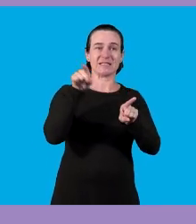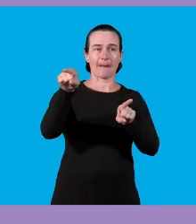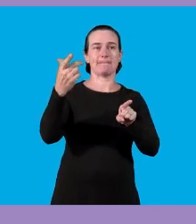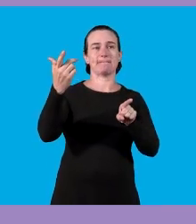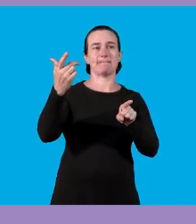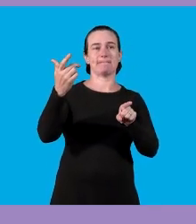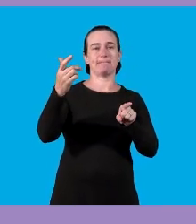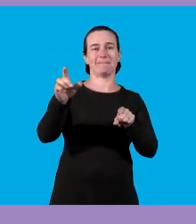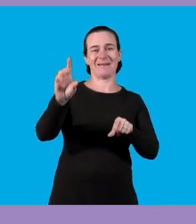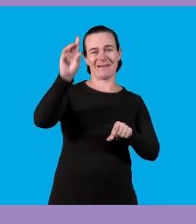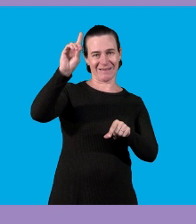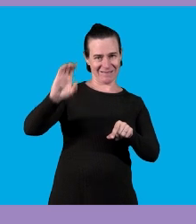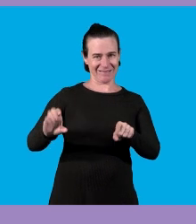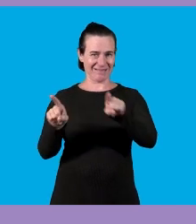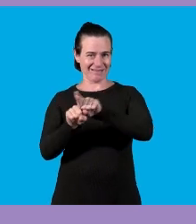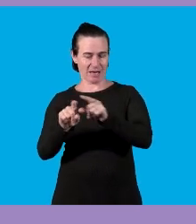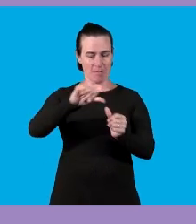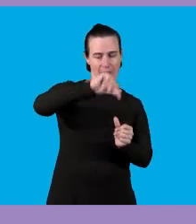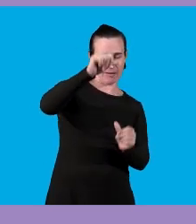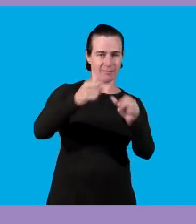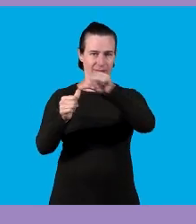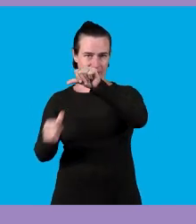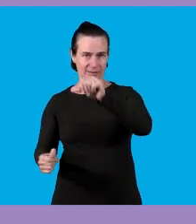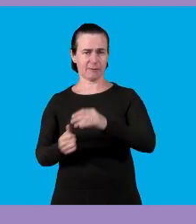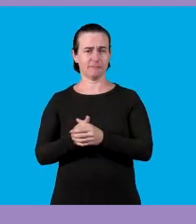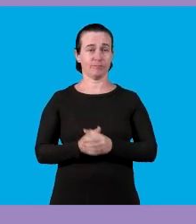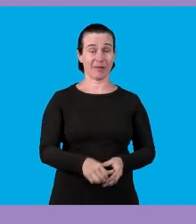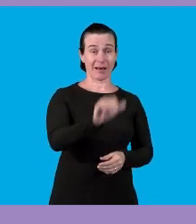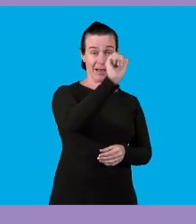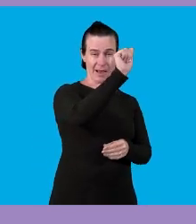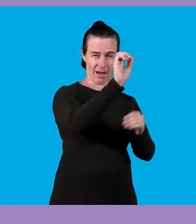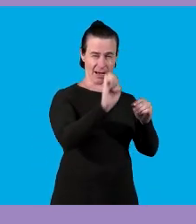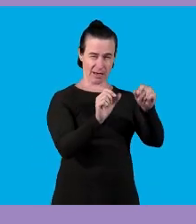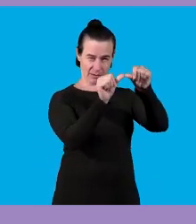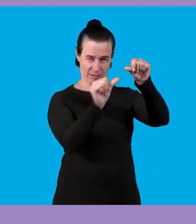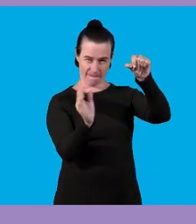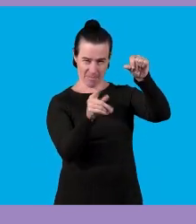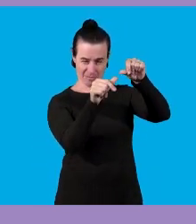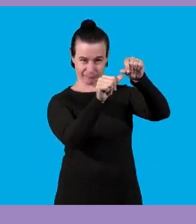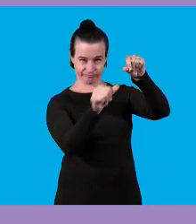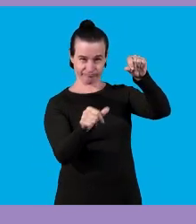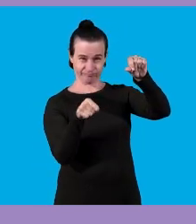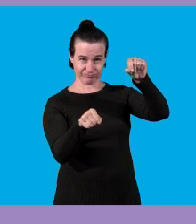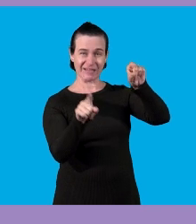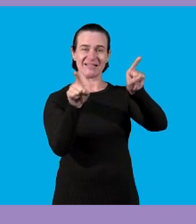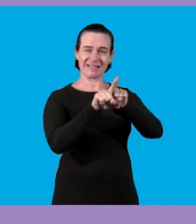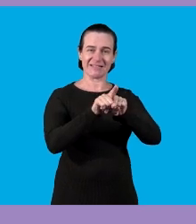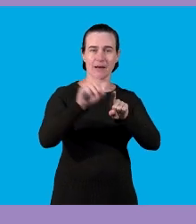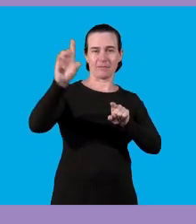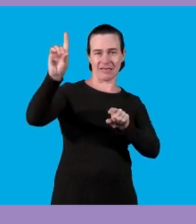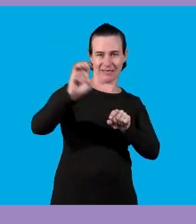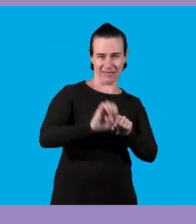and there, and then AE equals to DE, AE equals to